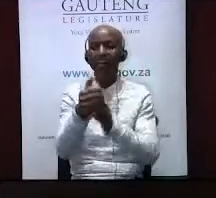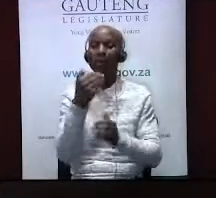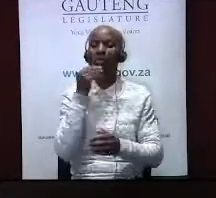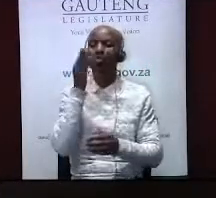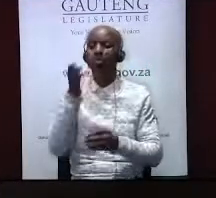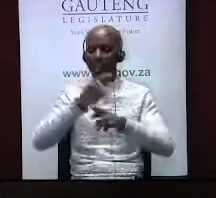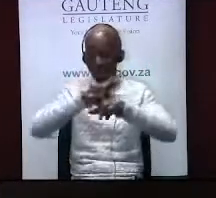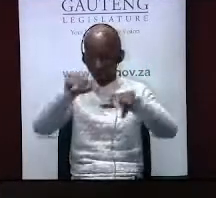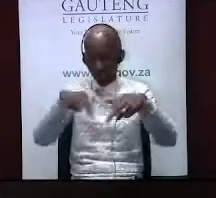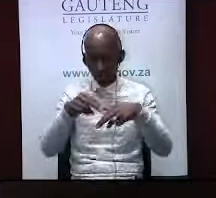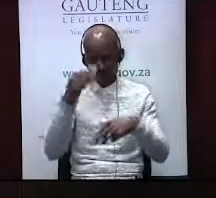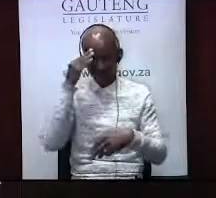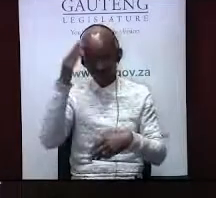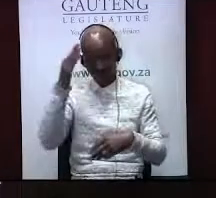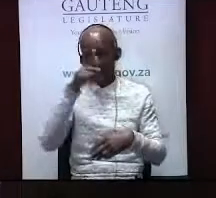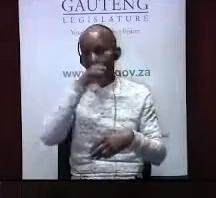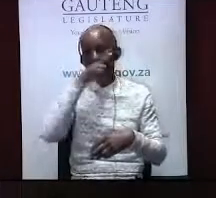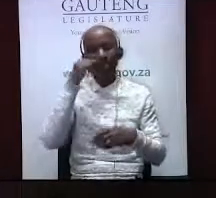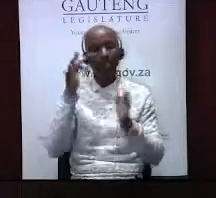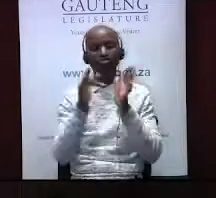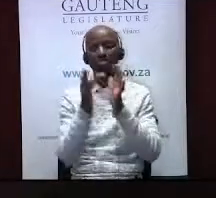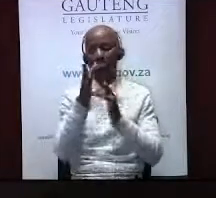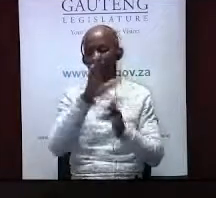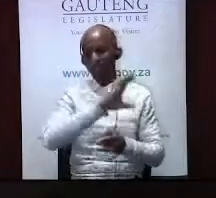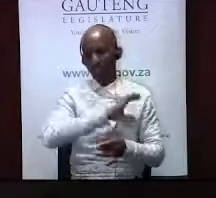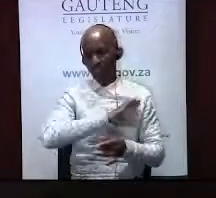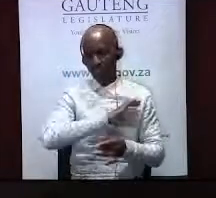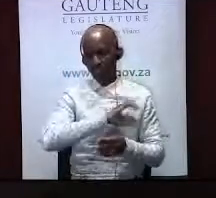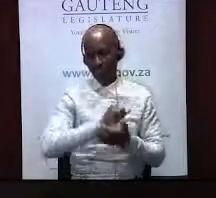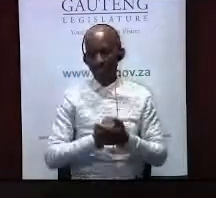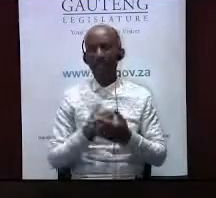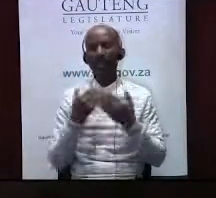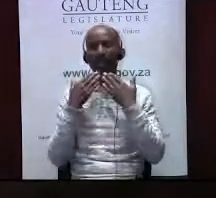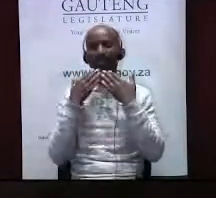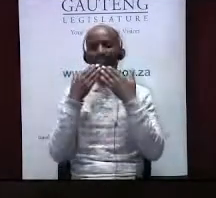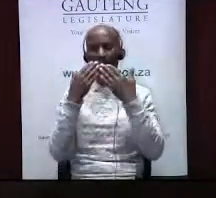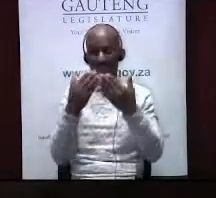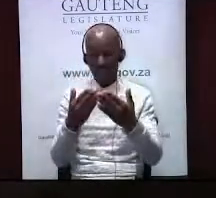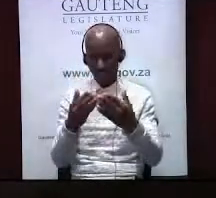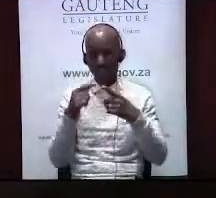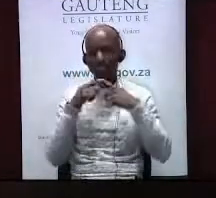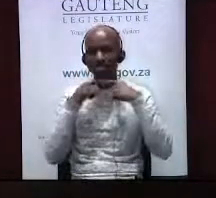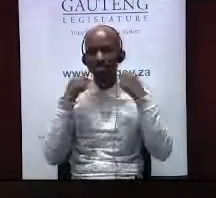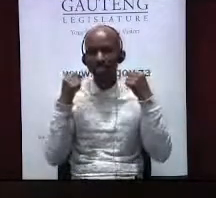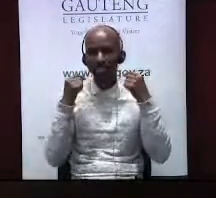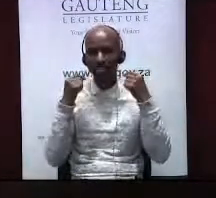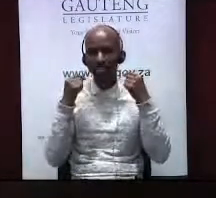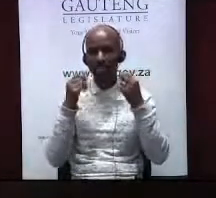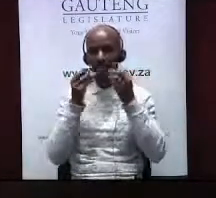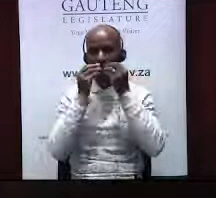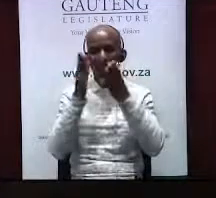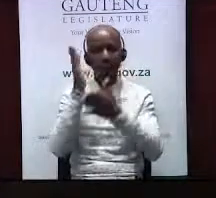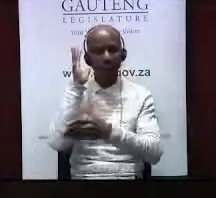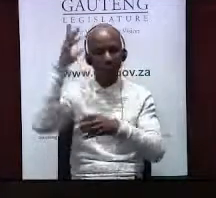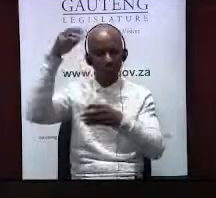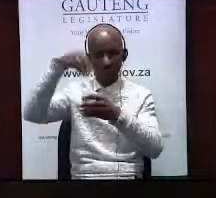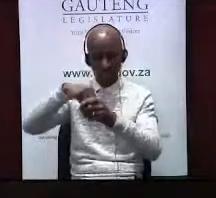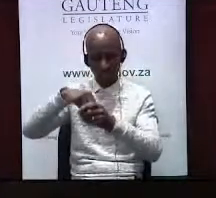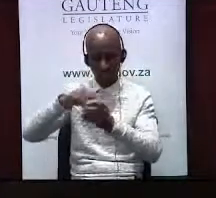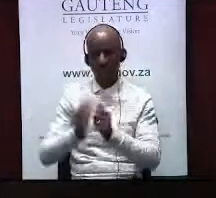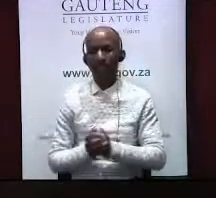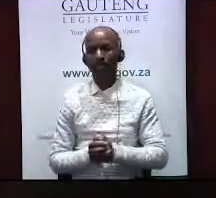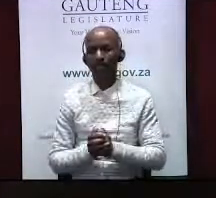I greet you all in the wonderful name of Jesus Christ. Thank you, Apostle, for such an input and